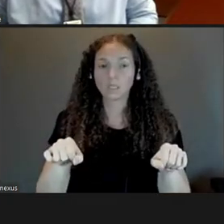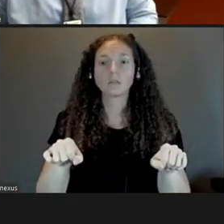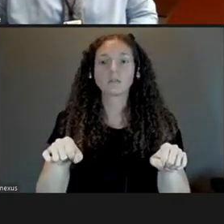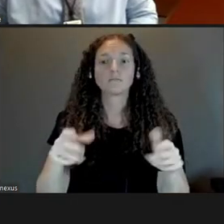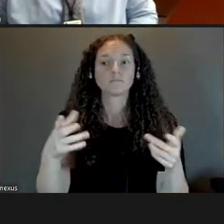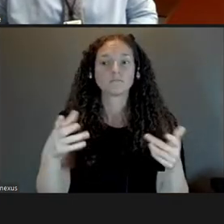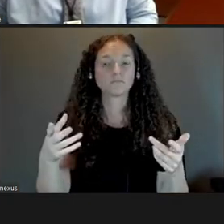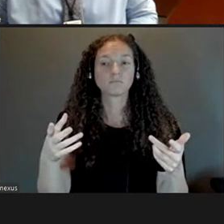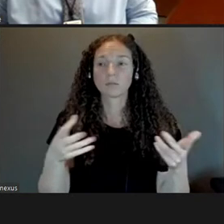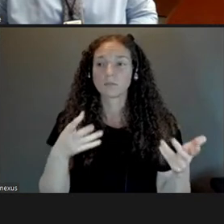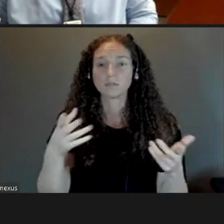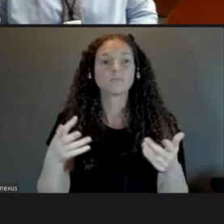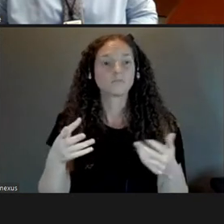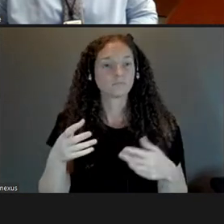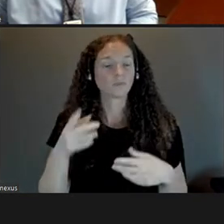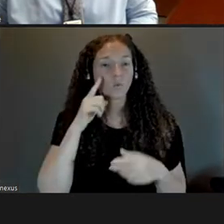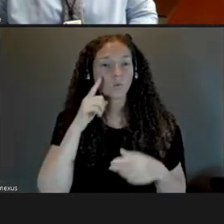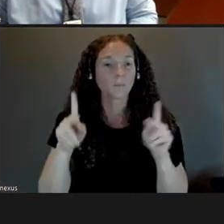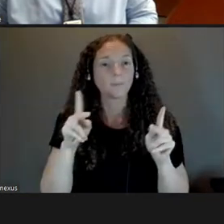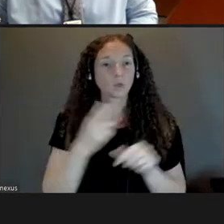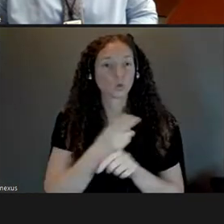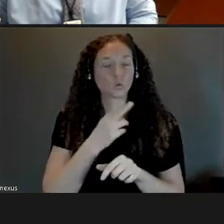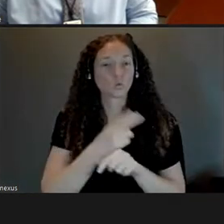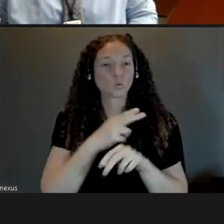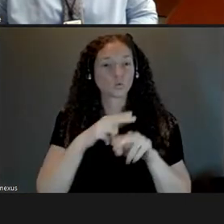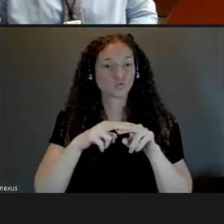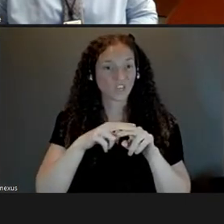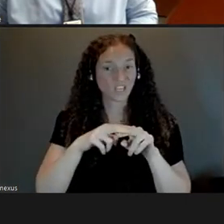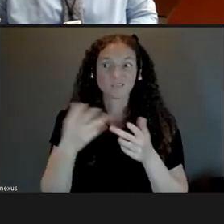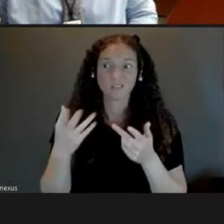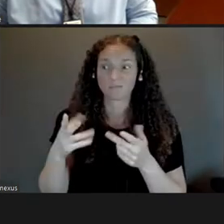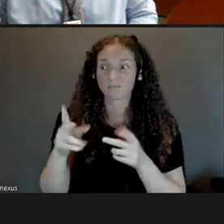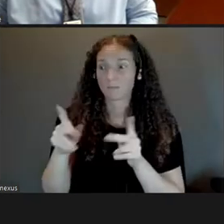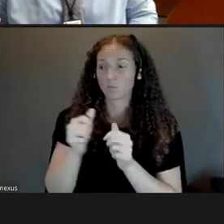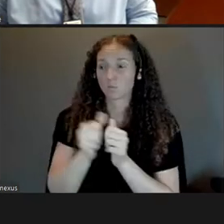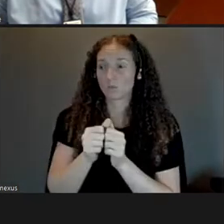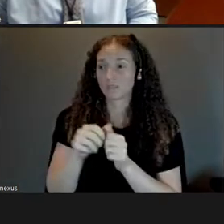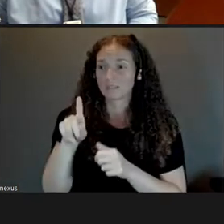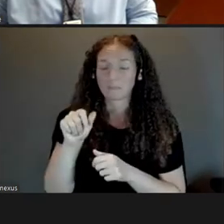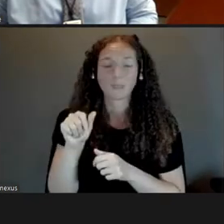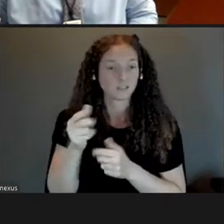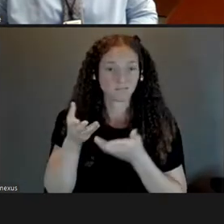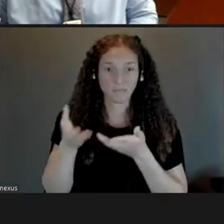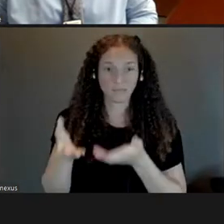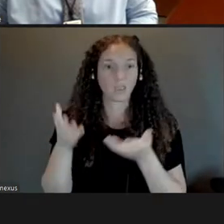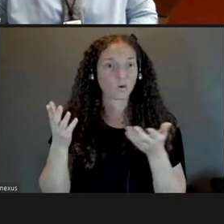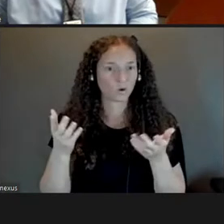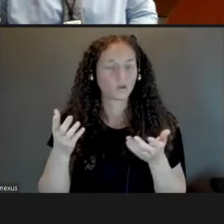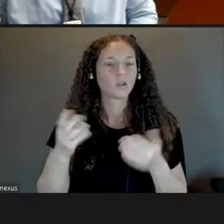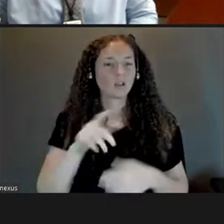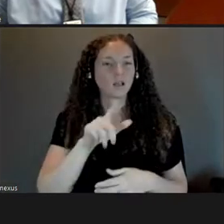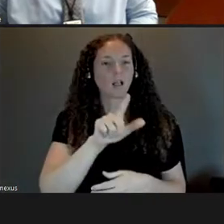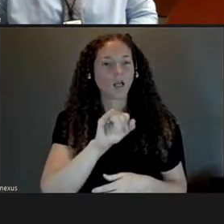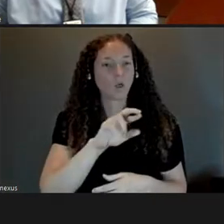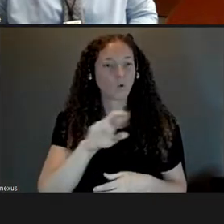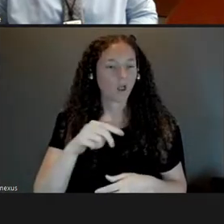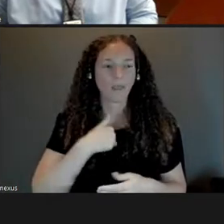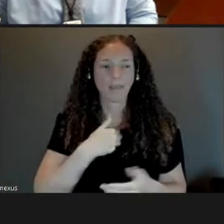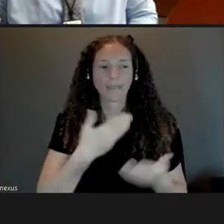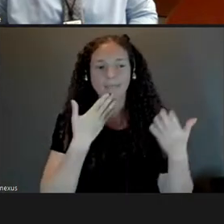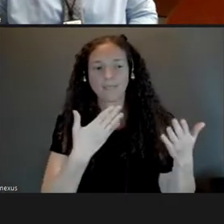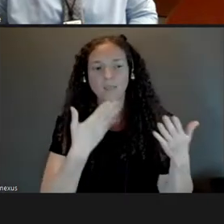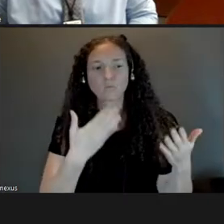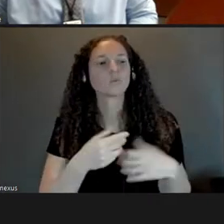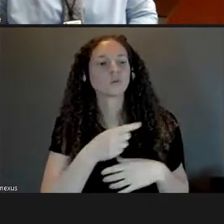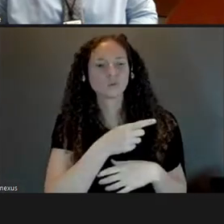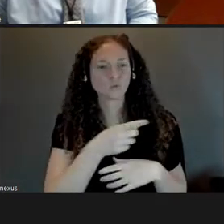disabilities who do use the trains need to remember they're there as well. So Long Island Railroad, I thank you with the bottom of my heart that